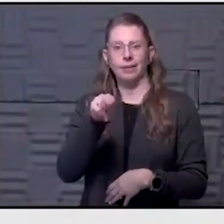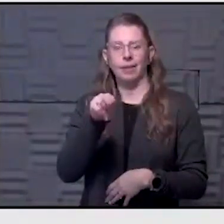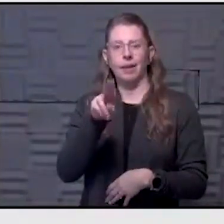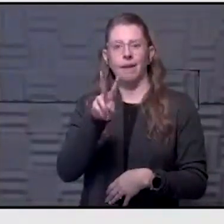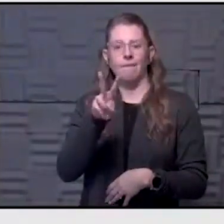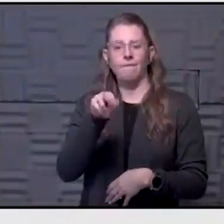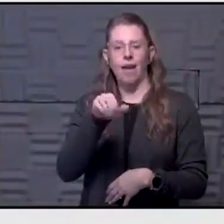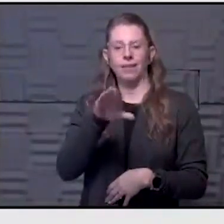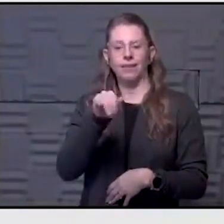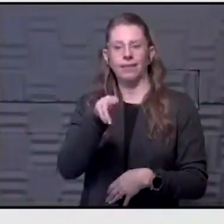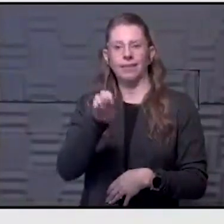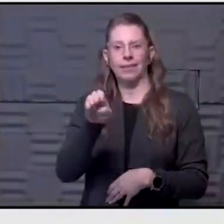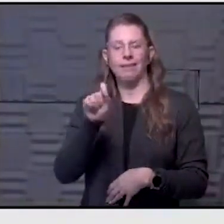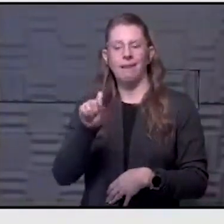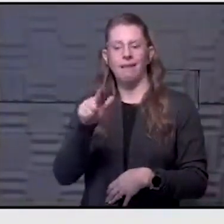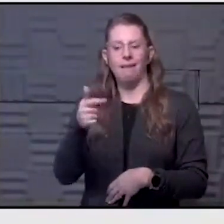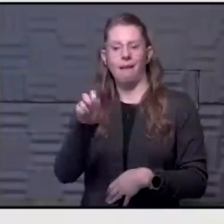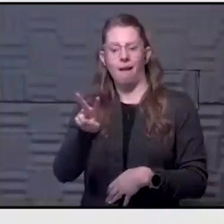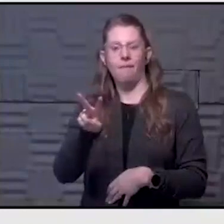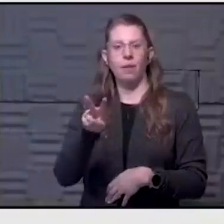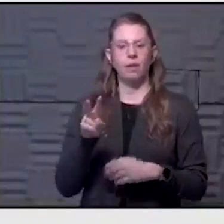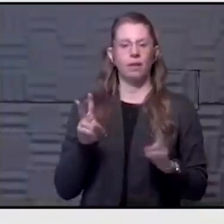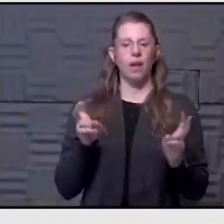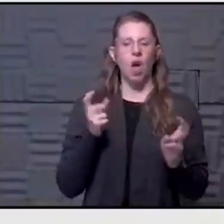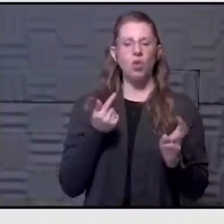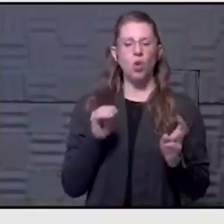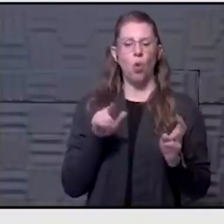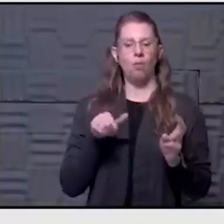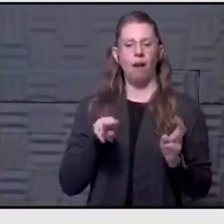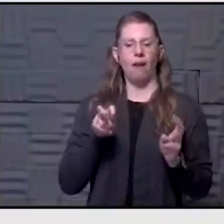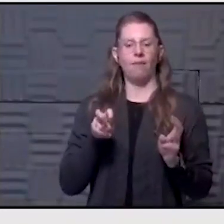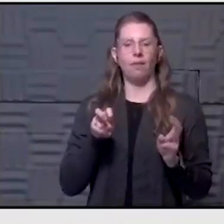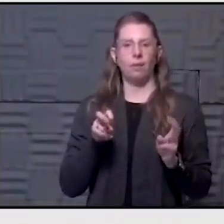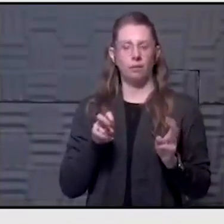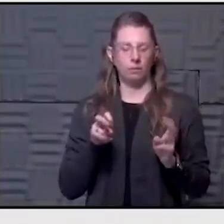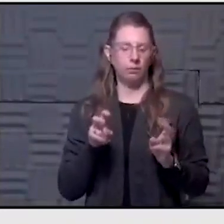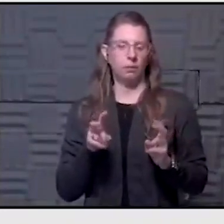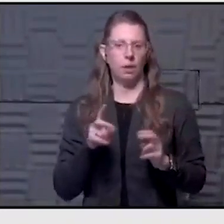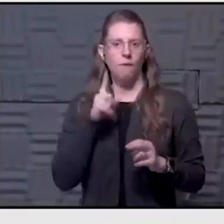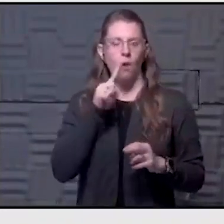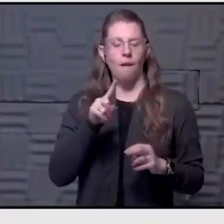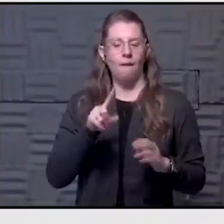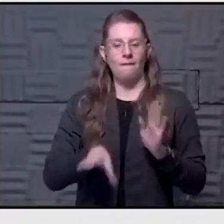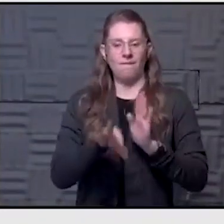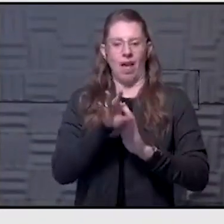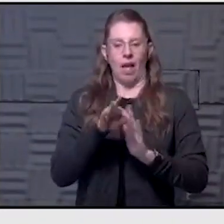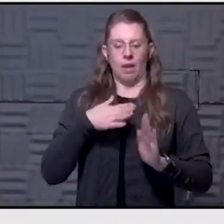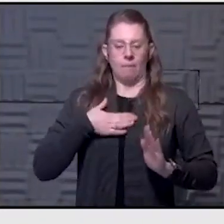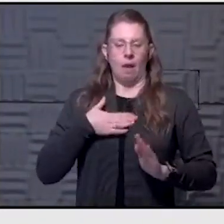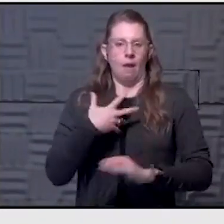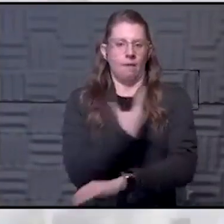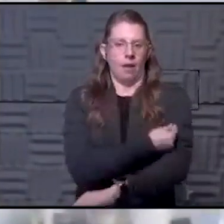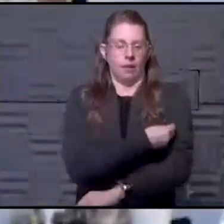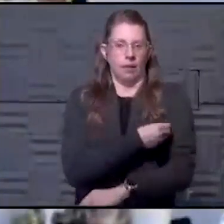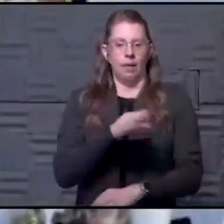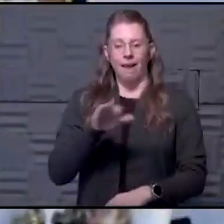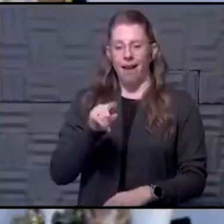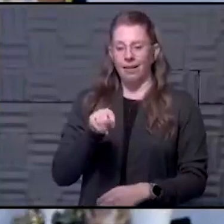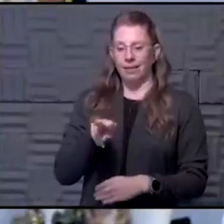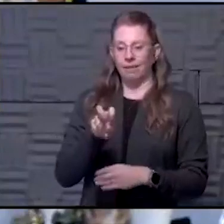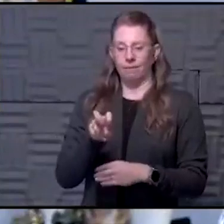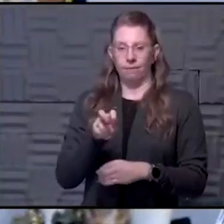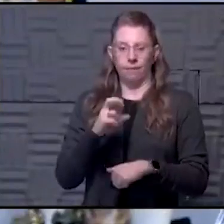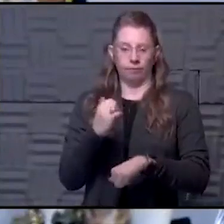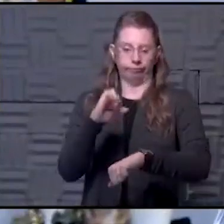www.kansasvaccine.gov. There will be a go live this afternoon on Find My Vaccine. It's a map of Kansas that'll have the active vaccinating